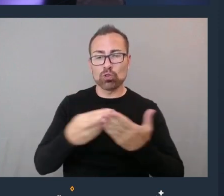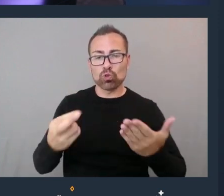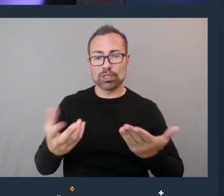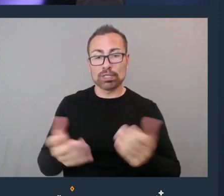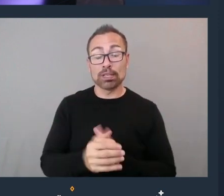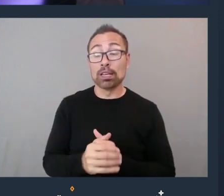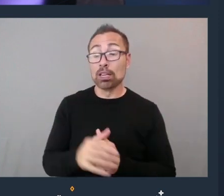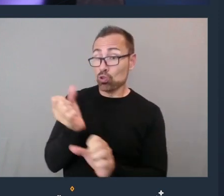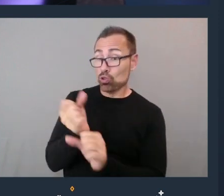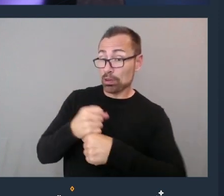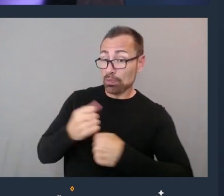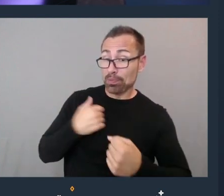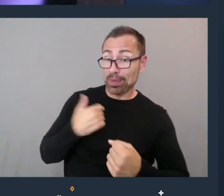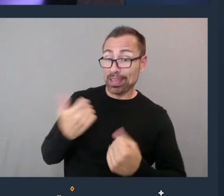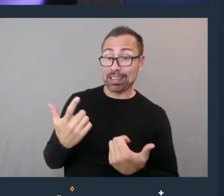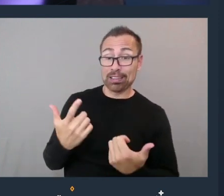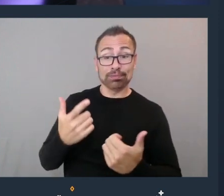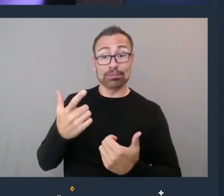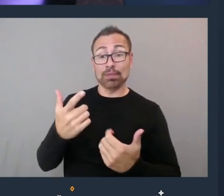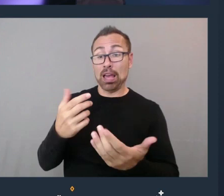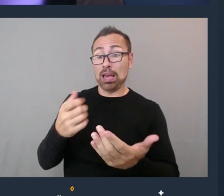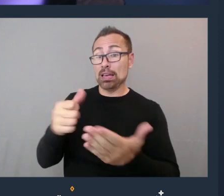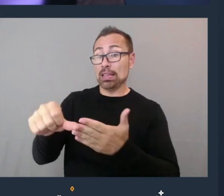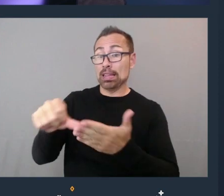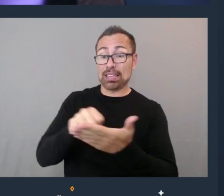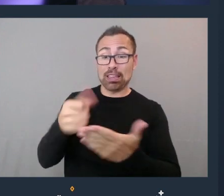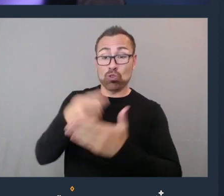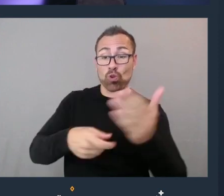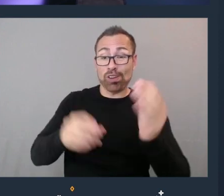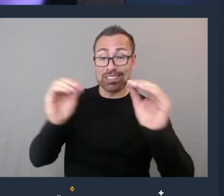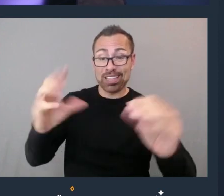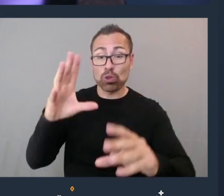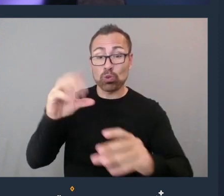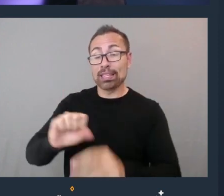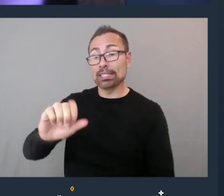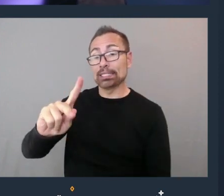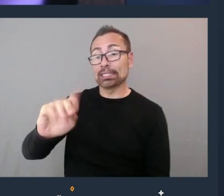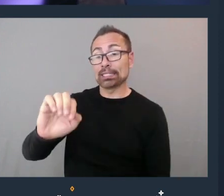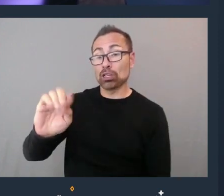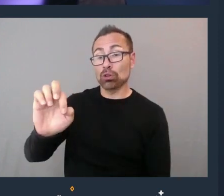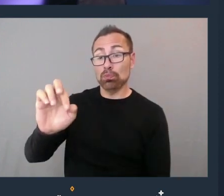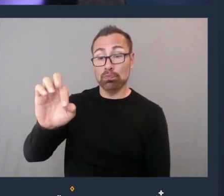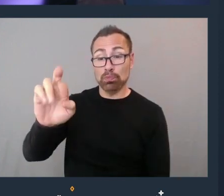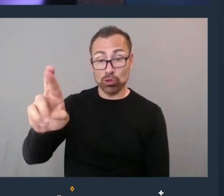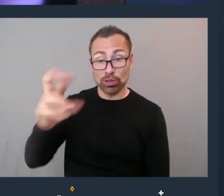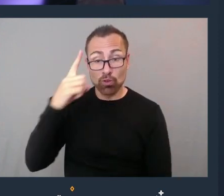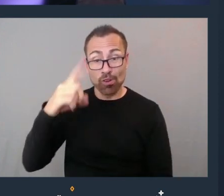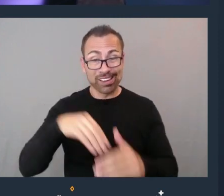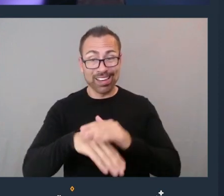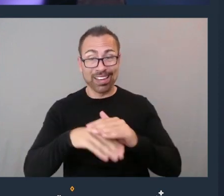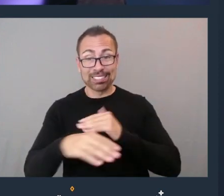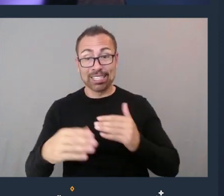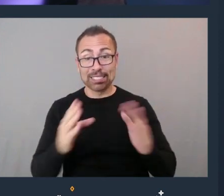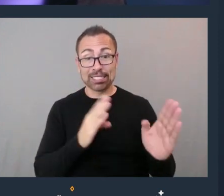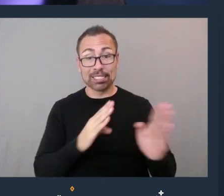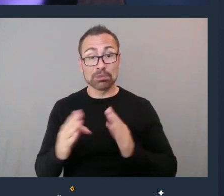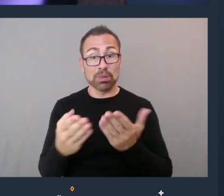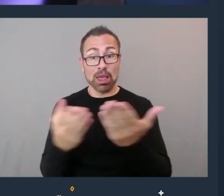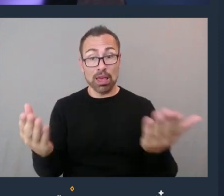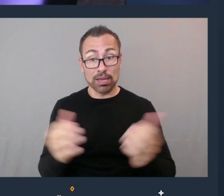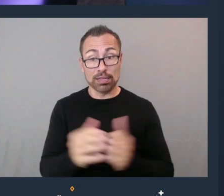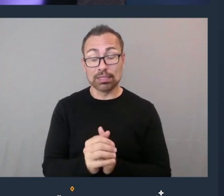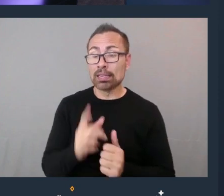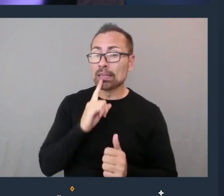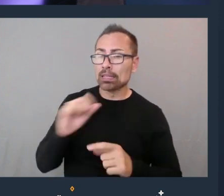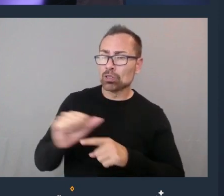Skill Builder to access storage learning plans. These will pull together training content for a particular solution and organize all of